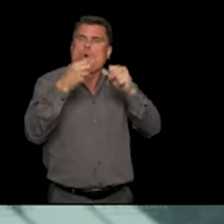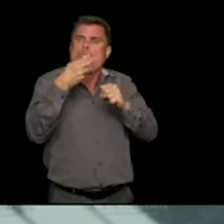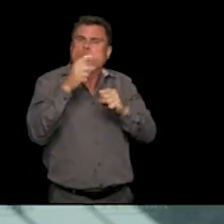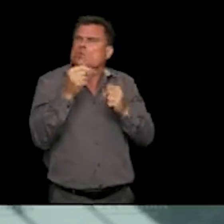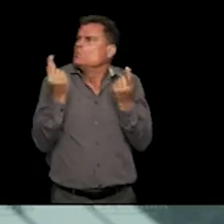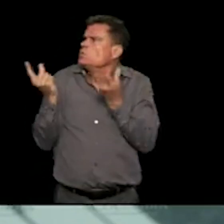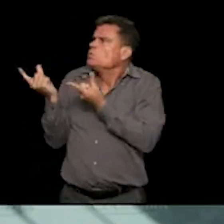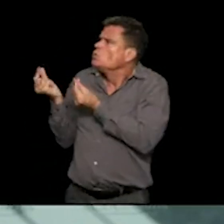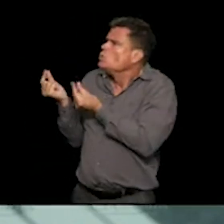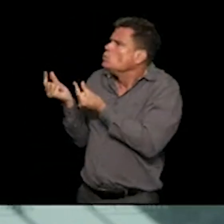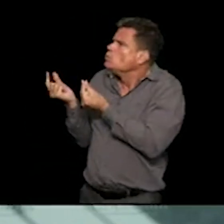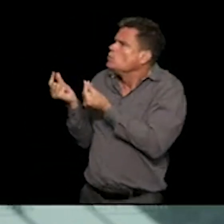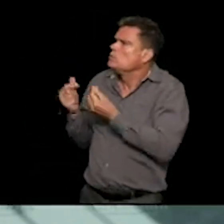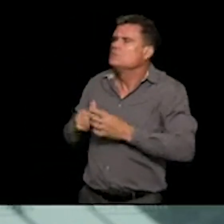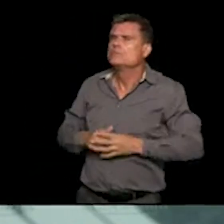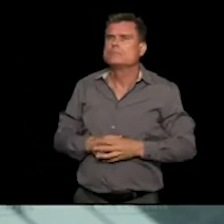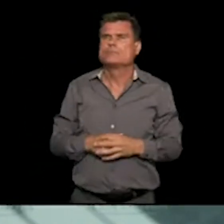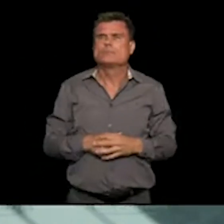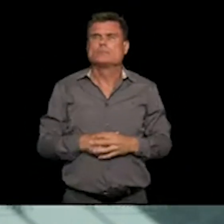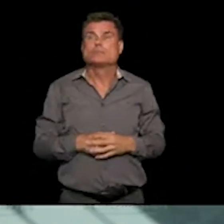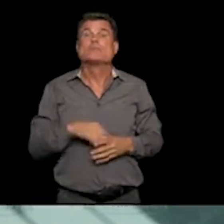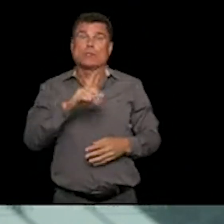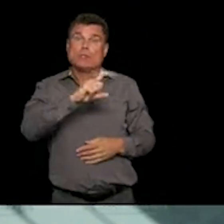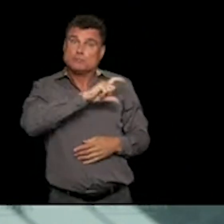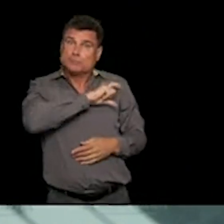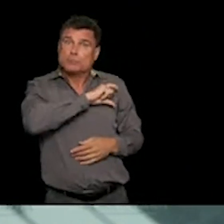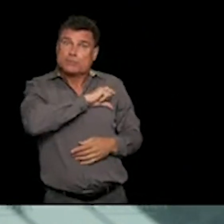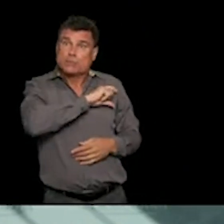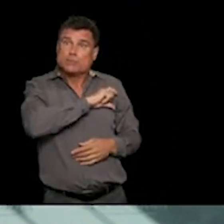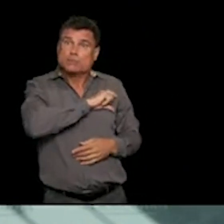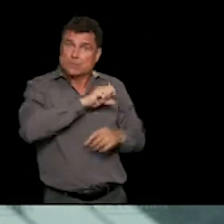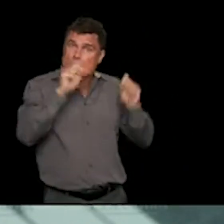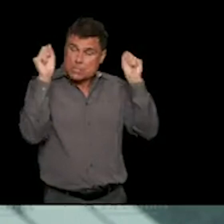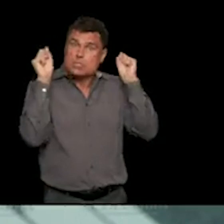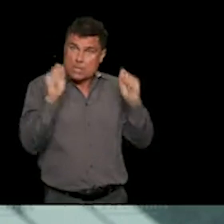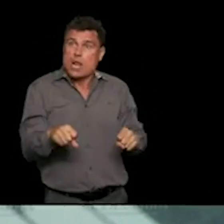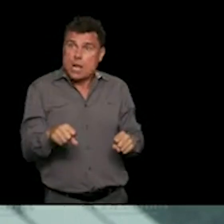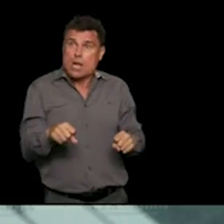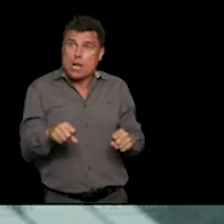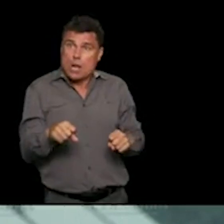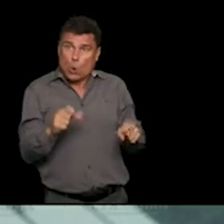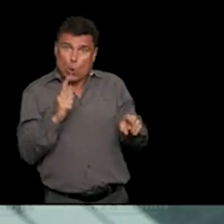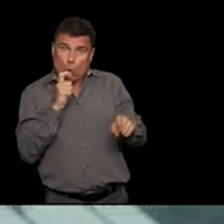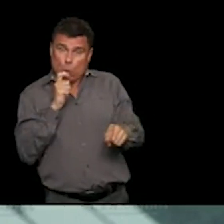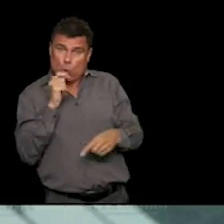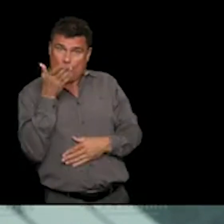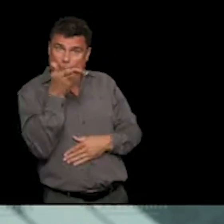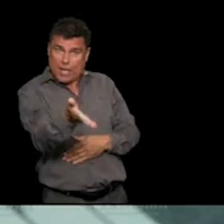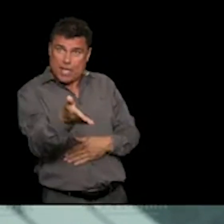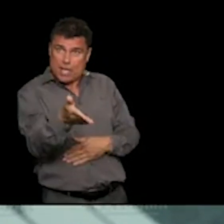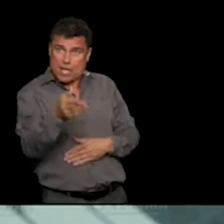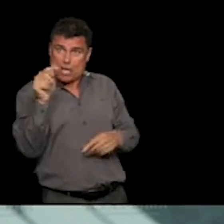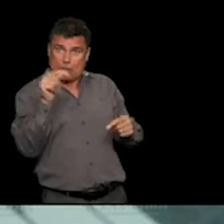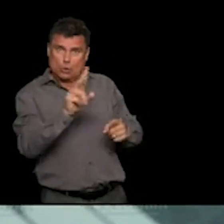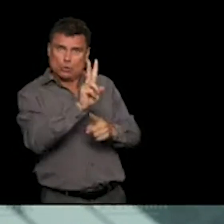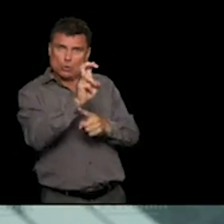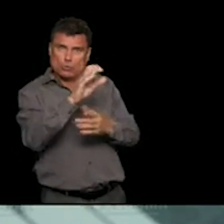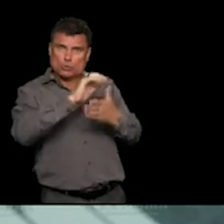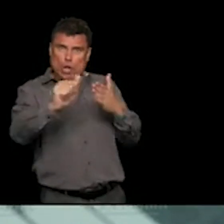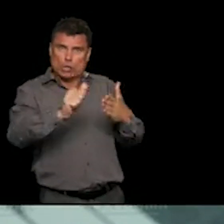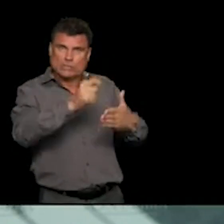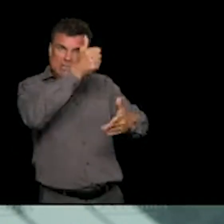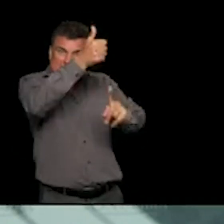The police have the ability to to issue the $200 attendee violation tickets, and